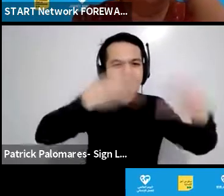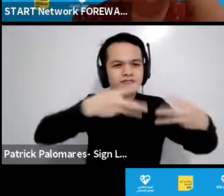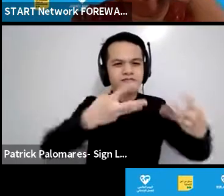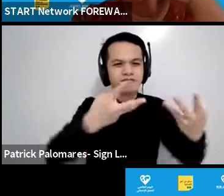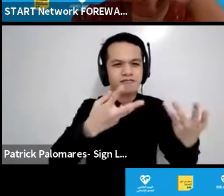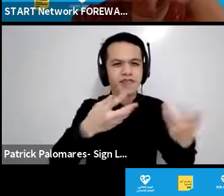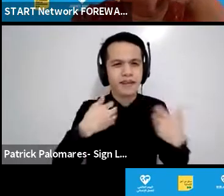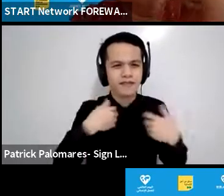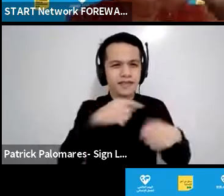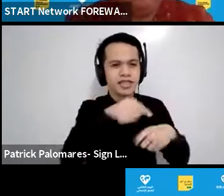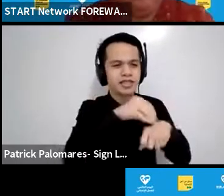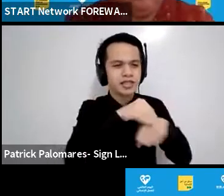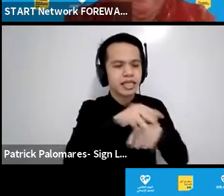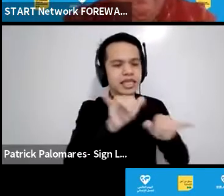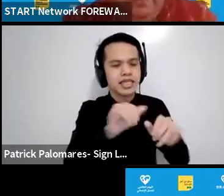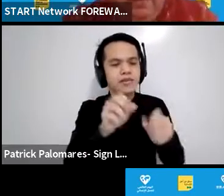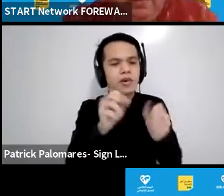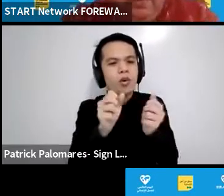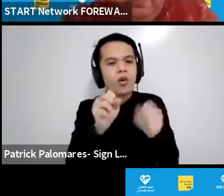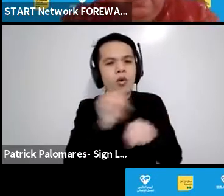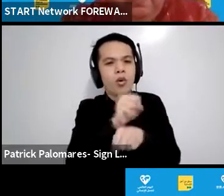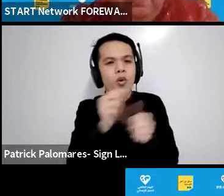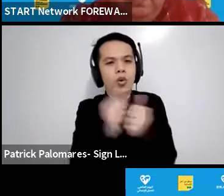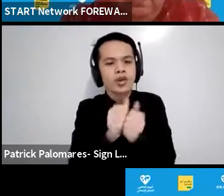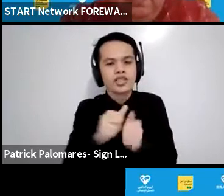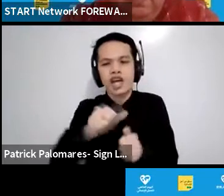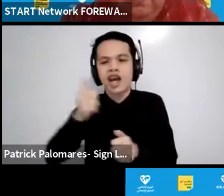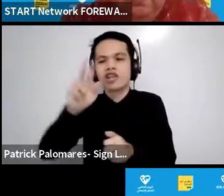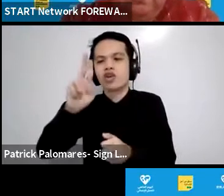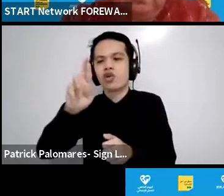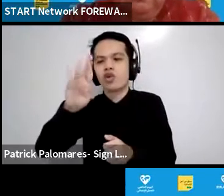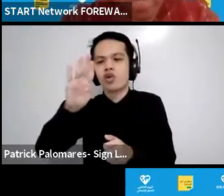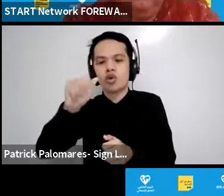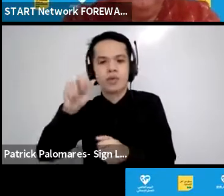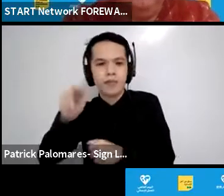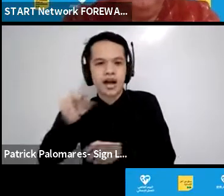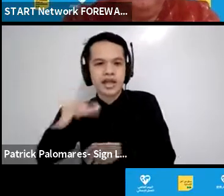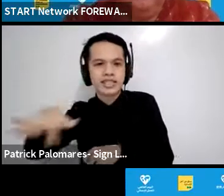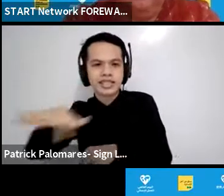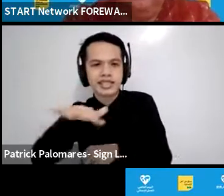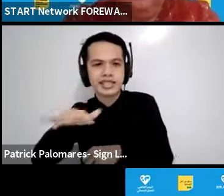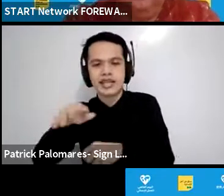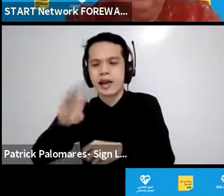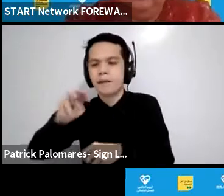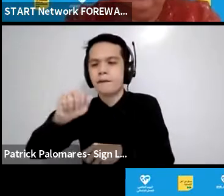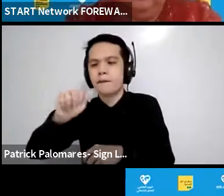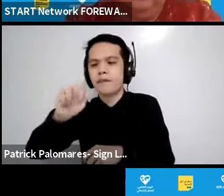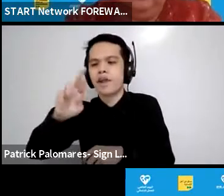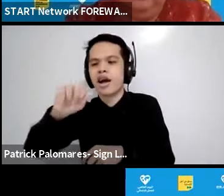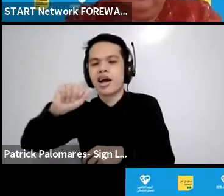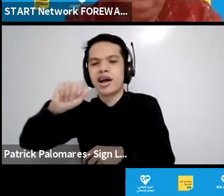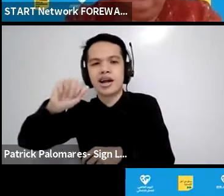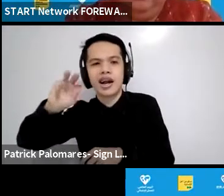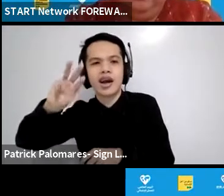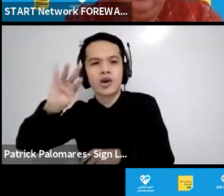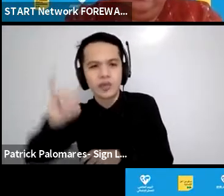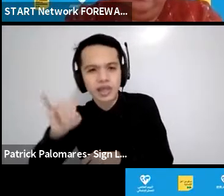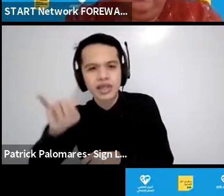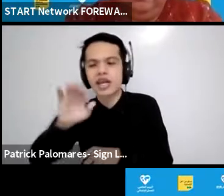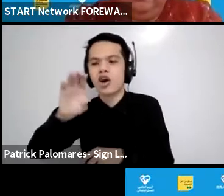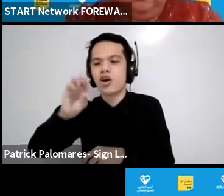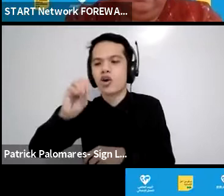also working closely in two urban areas in BARM, Marawi City and Cotabato,